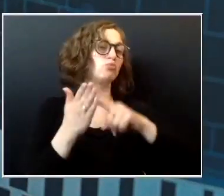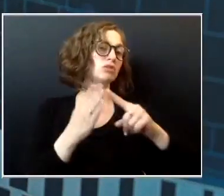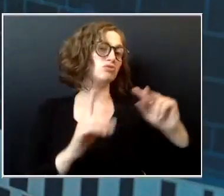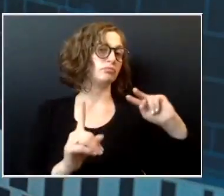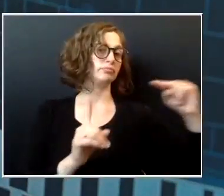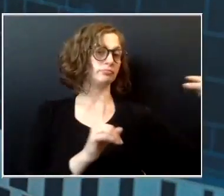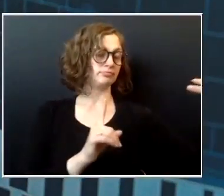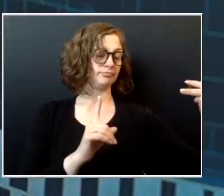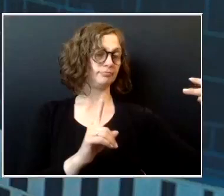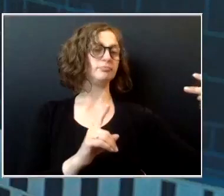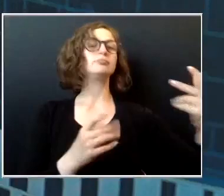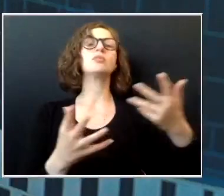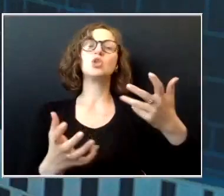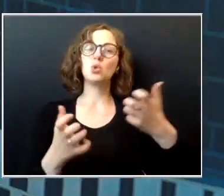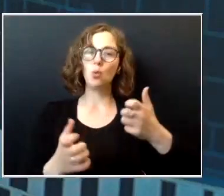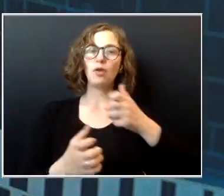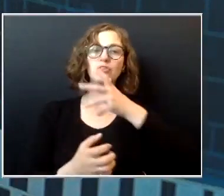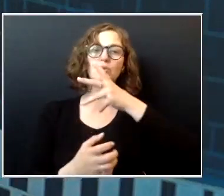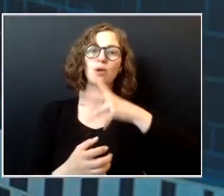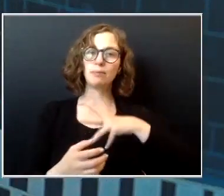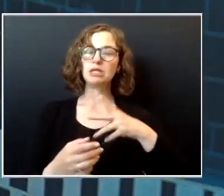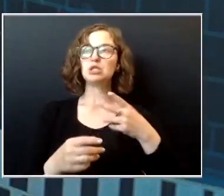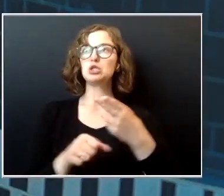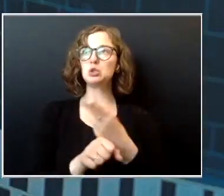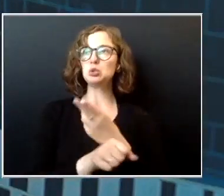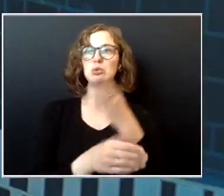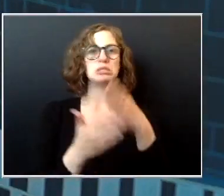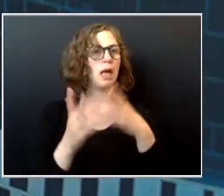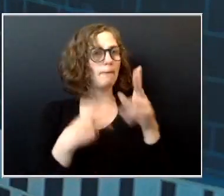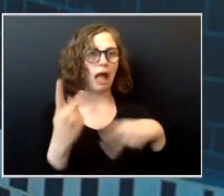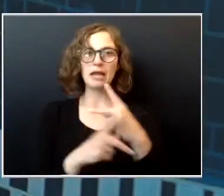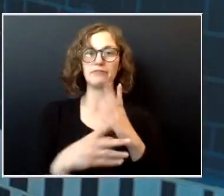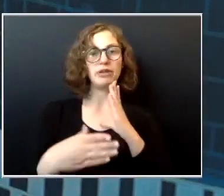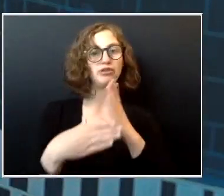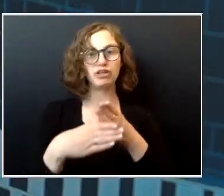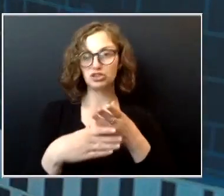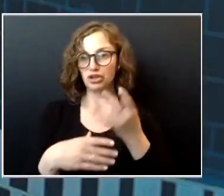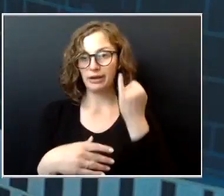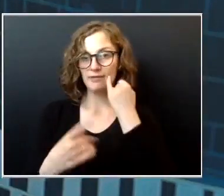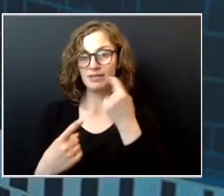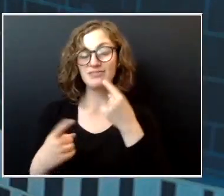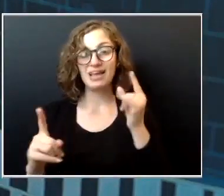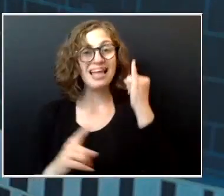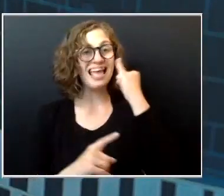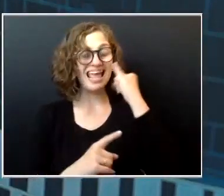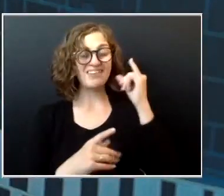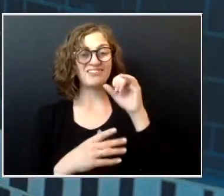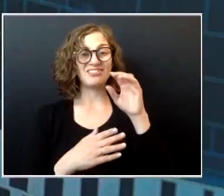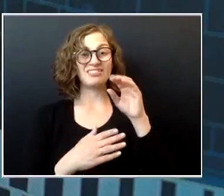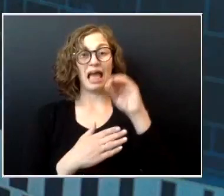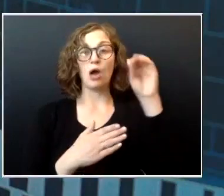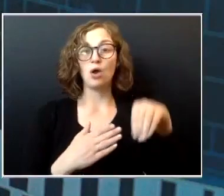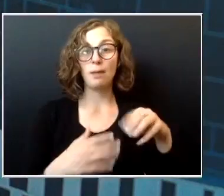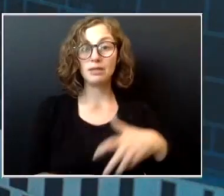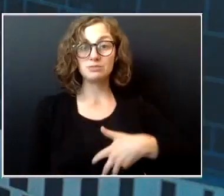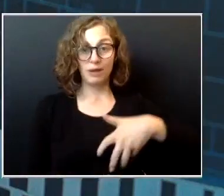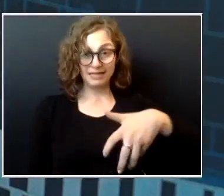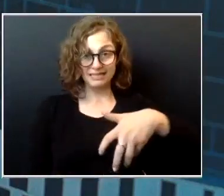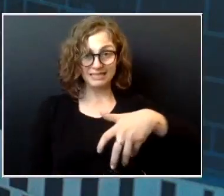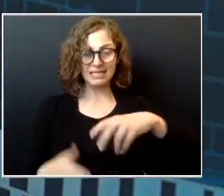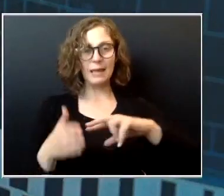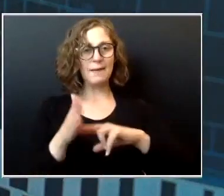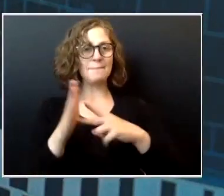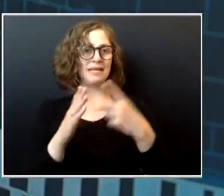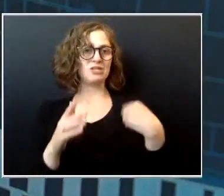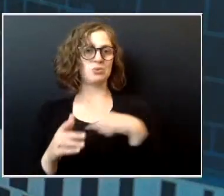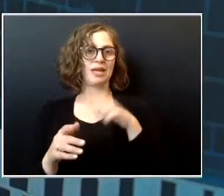through an intervention to see if it's effective, and if the outcome is pregnancy, then you have to be preventing pregnancy during the intervention. And so that